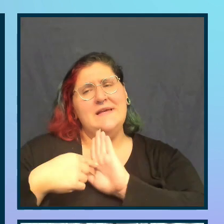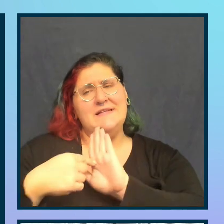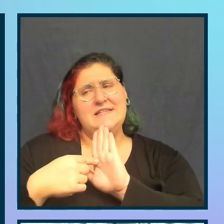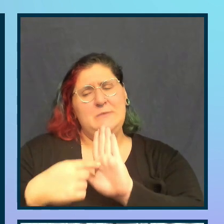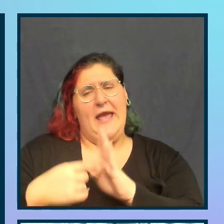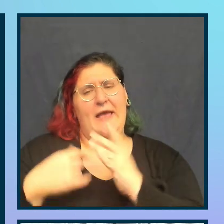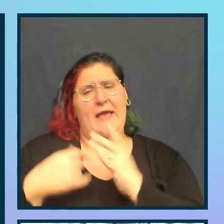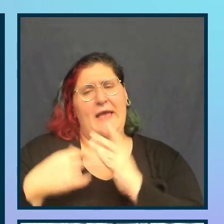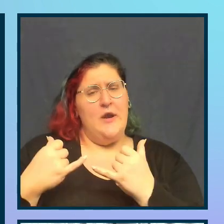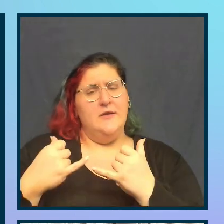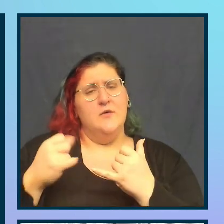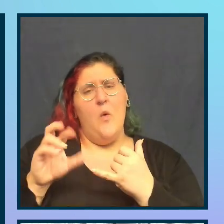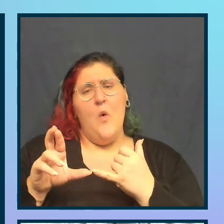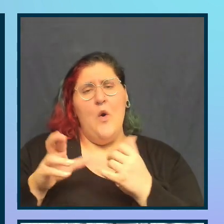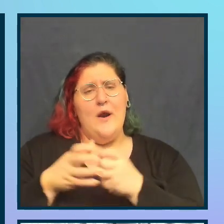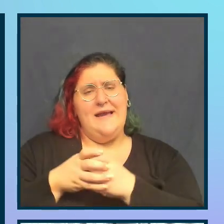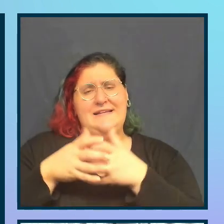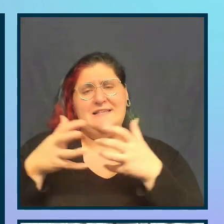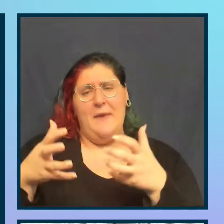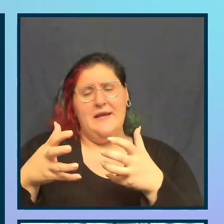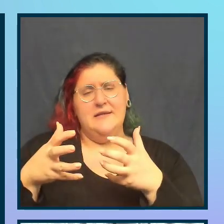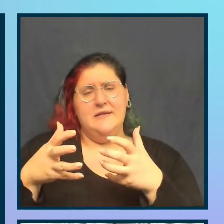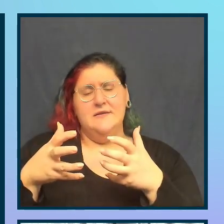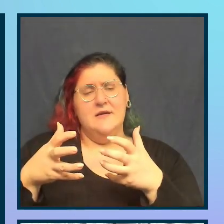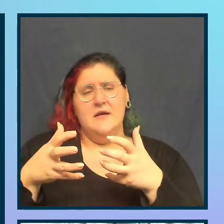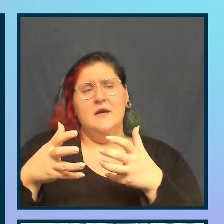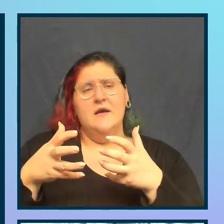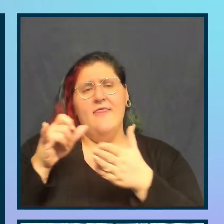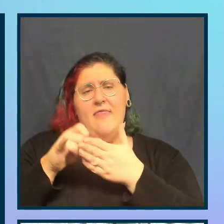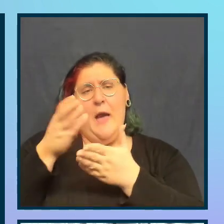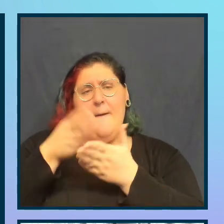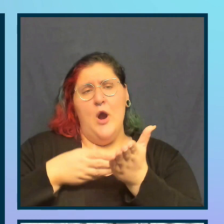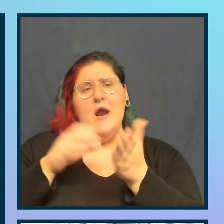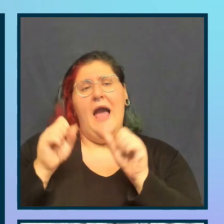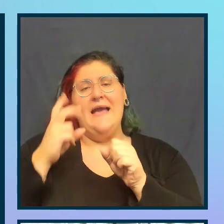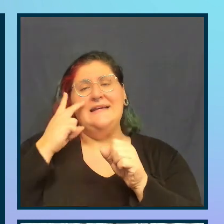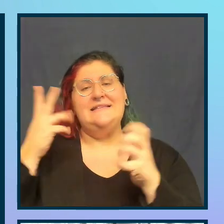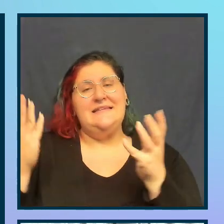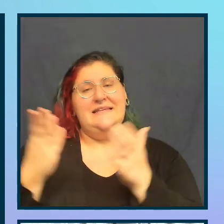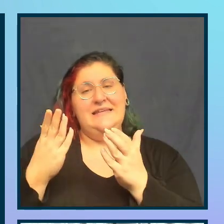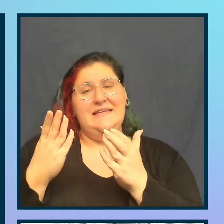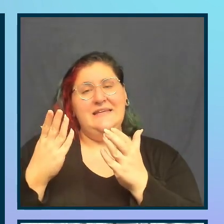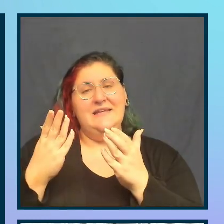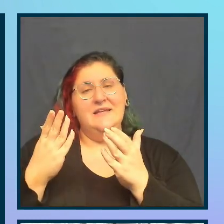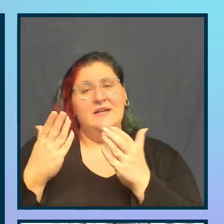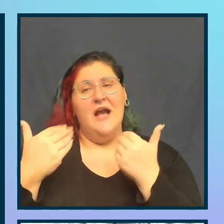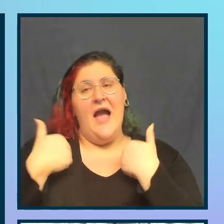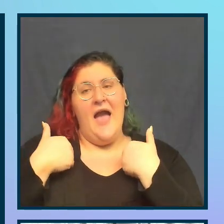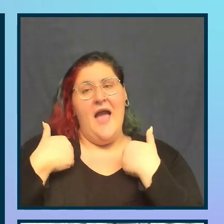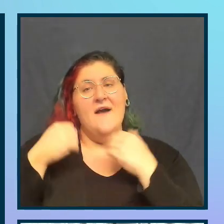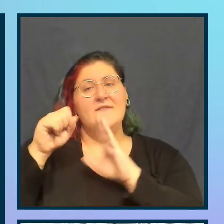make one more change to my code. I can see here, I have a state here that is attached to show